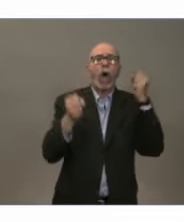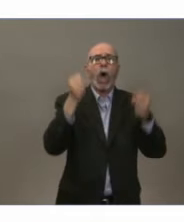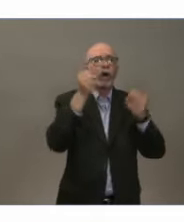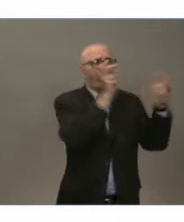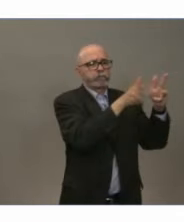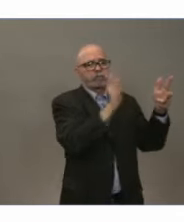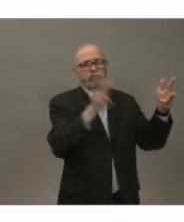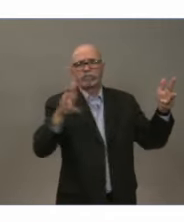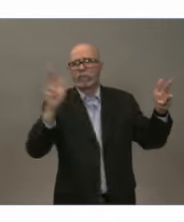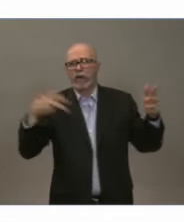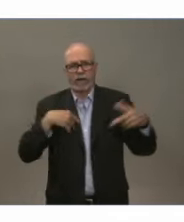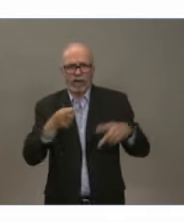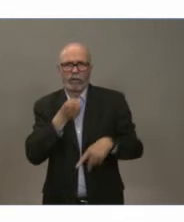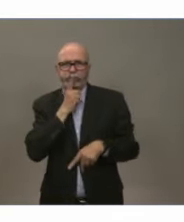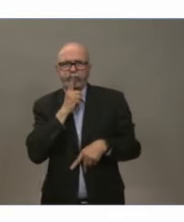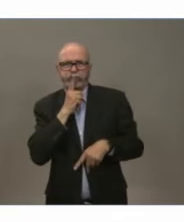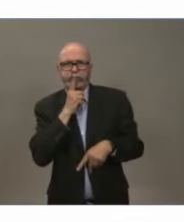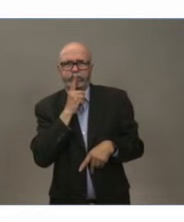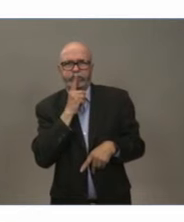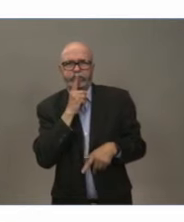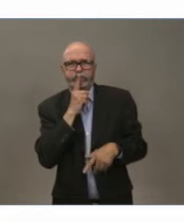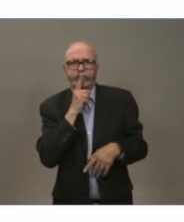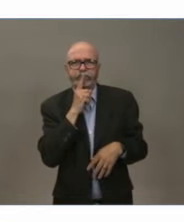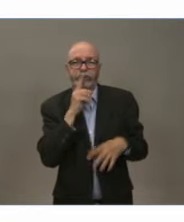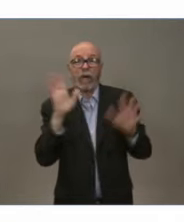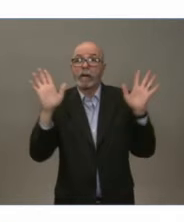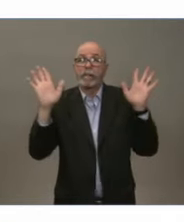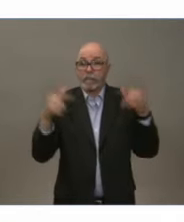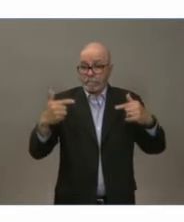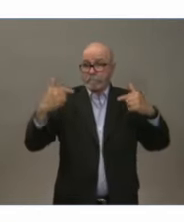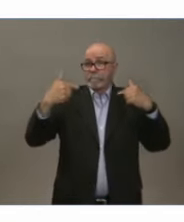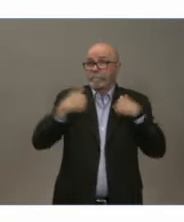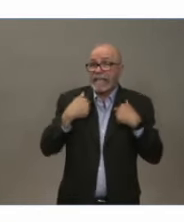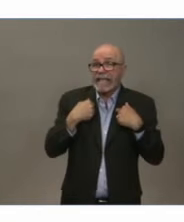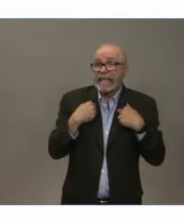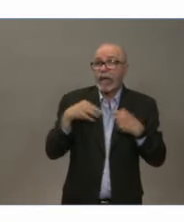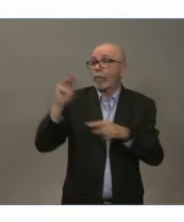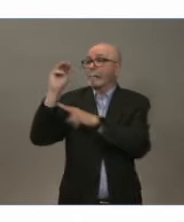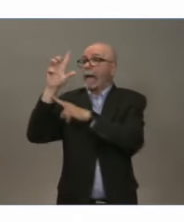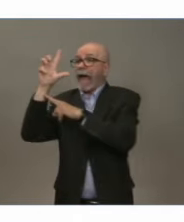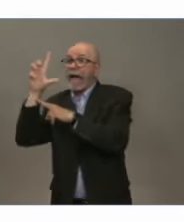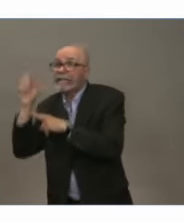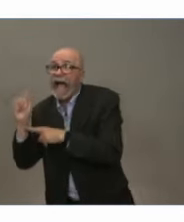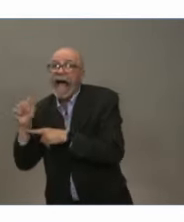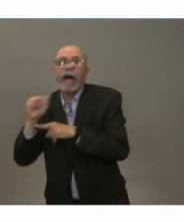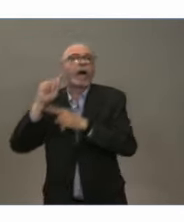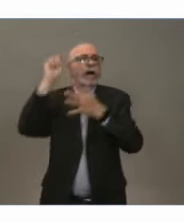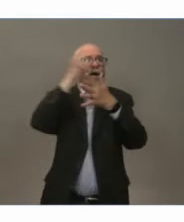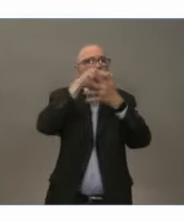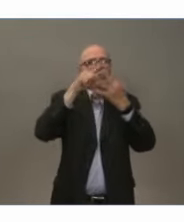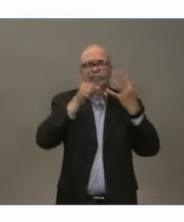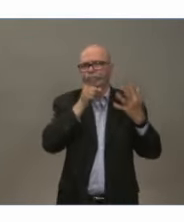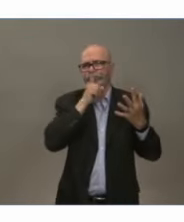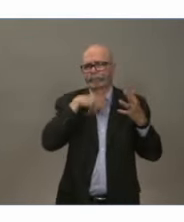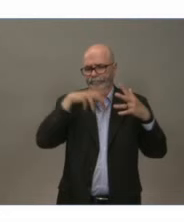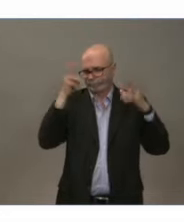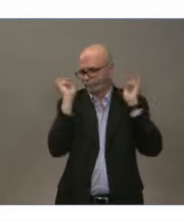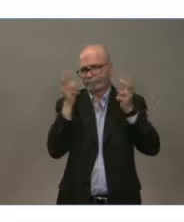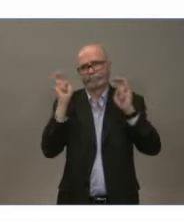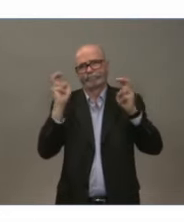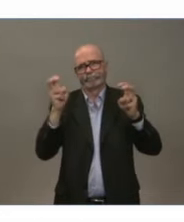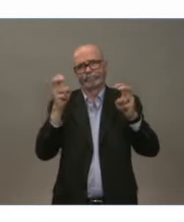of the House, Cabinet Minister, or I, the Premier, have the authority to give anyone permission when it comes to holding something regarding public